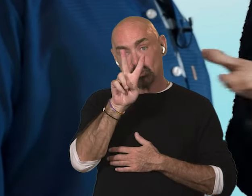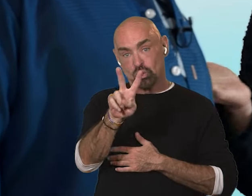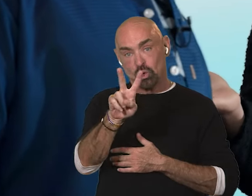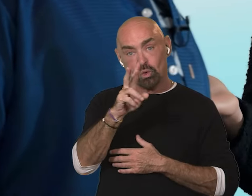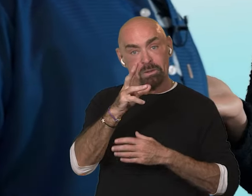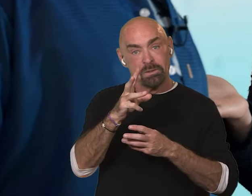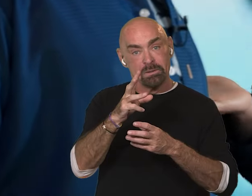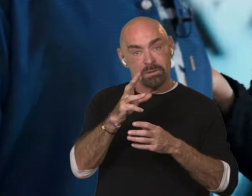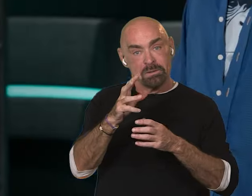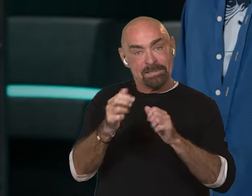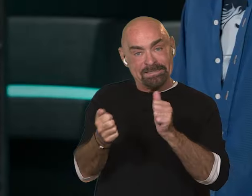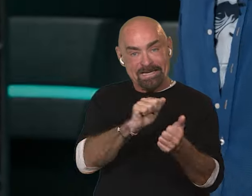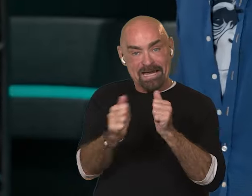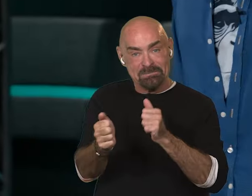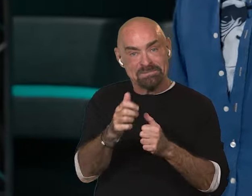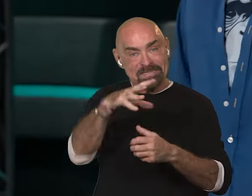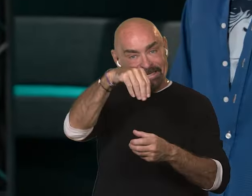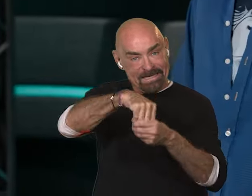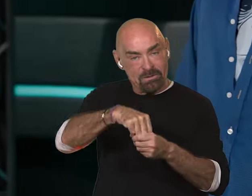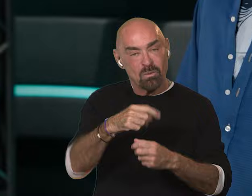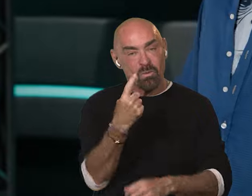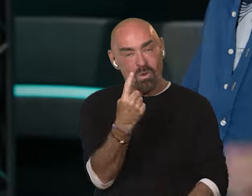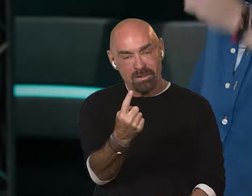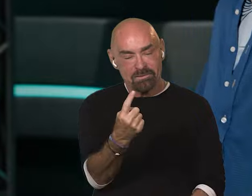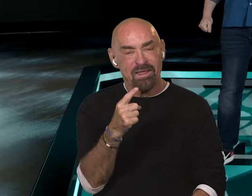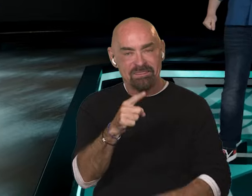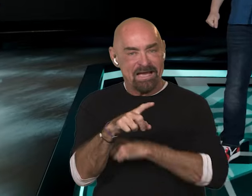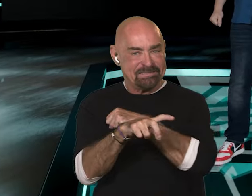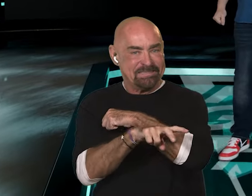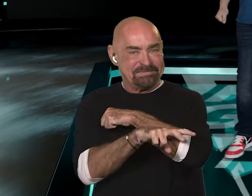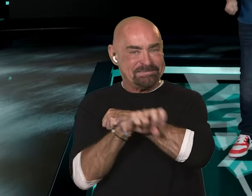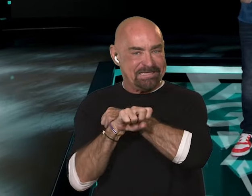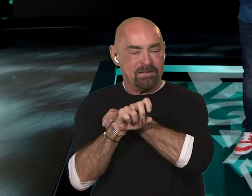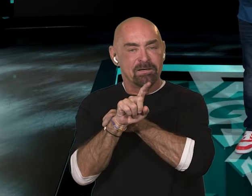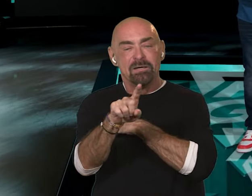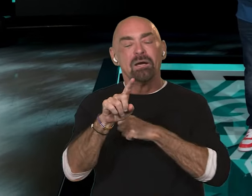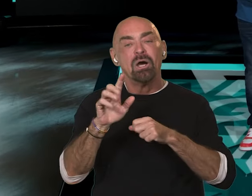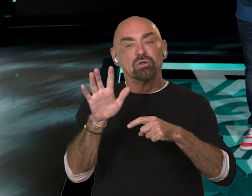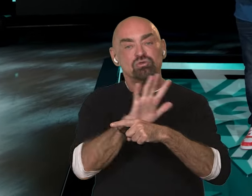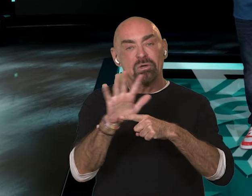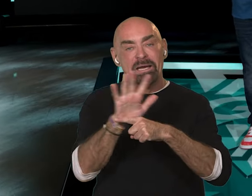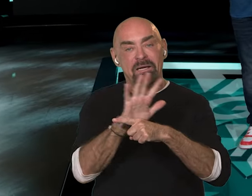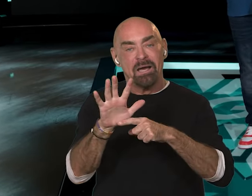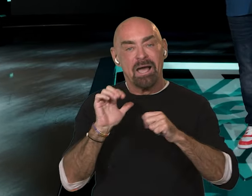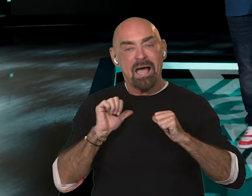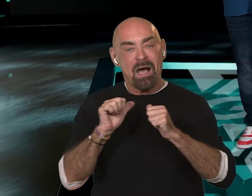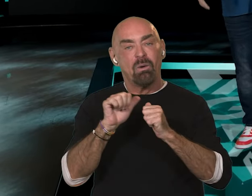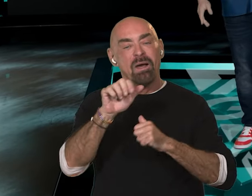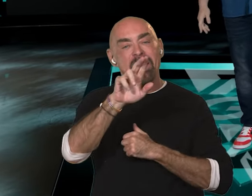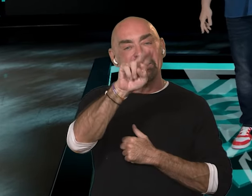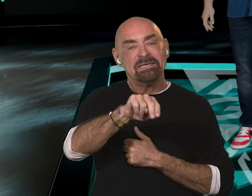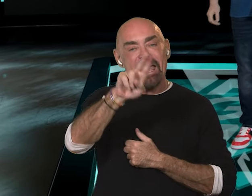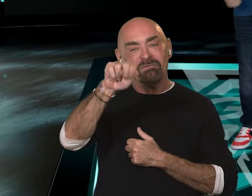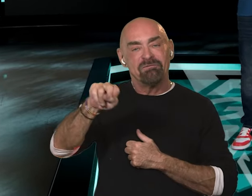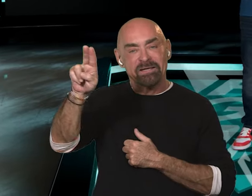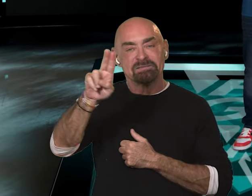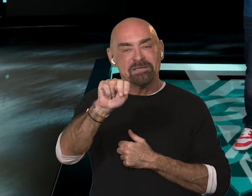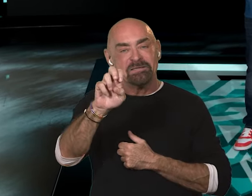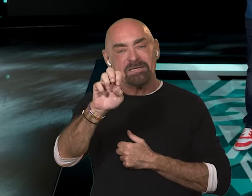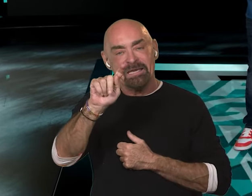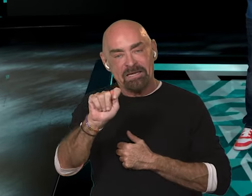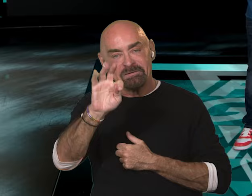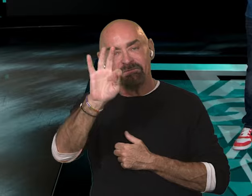for the price of one. It's a steal! Yeah. Switching gears now, as we've got a trailer to share from our friends at Netflix. Here's a look at some of